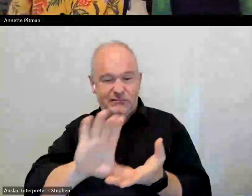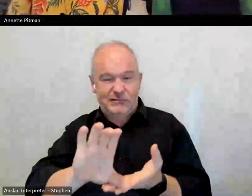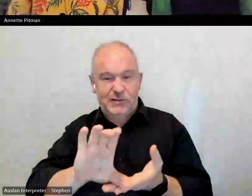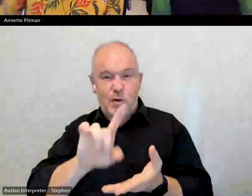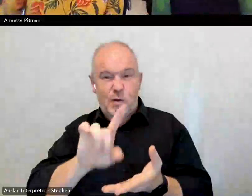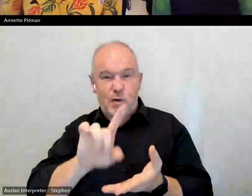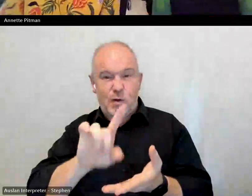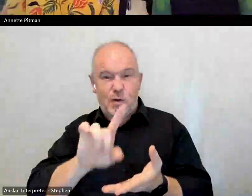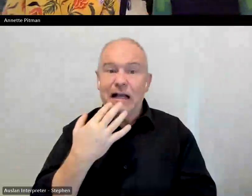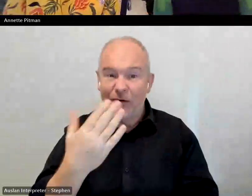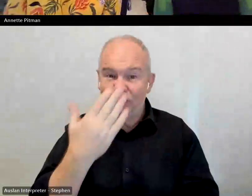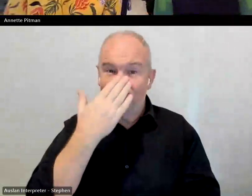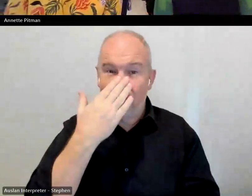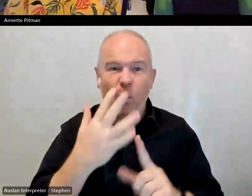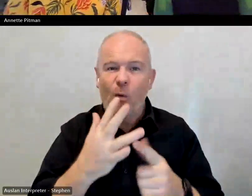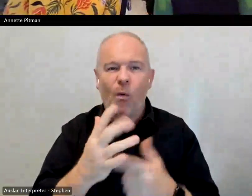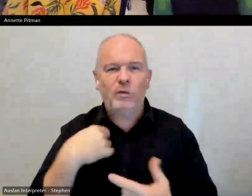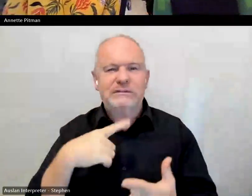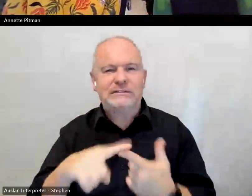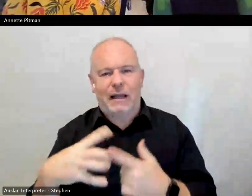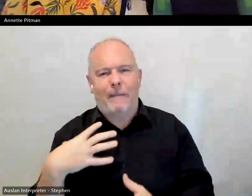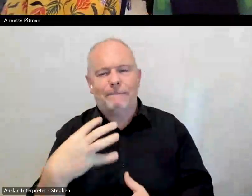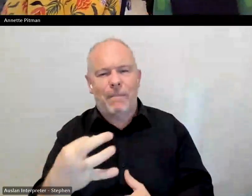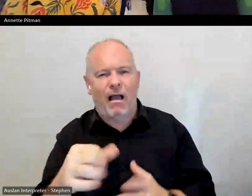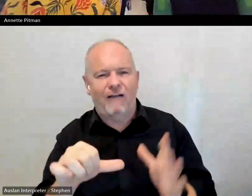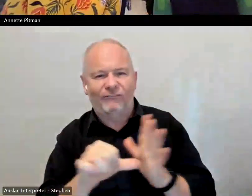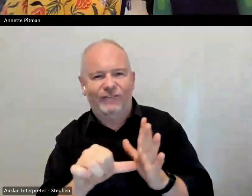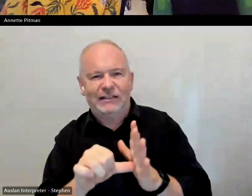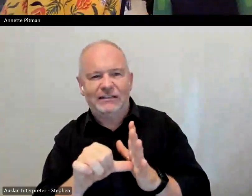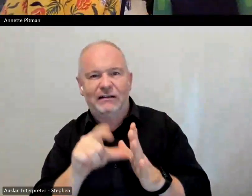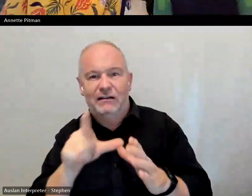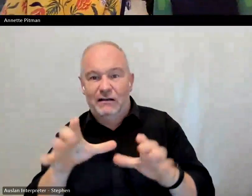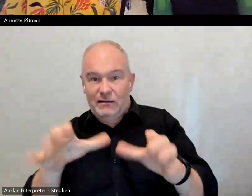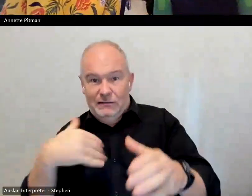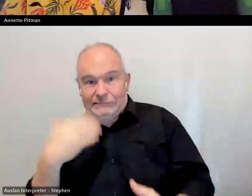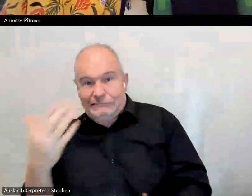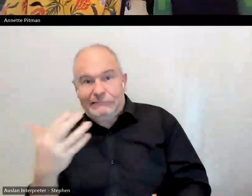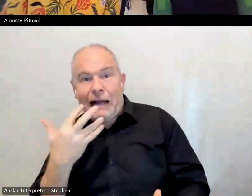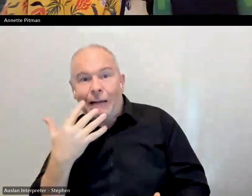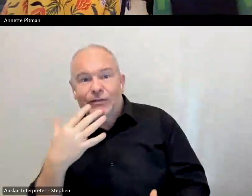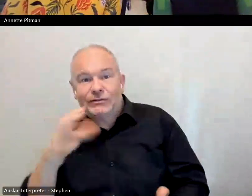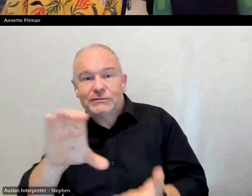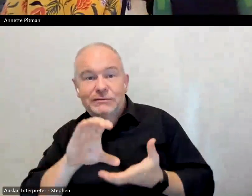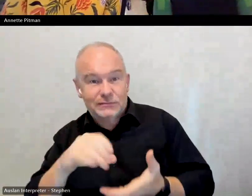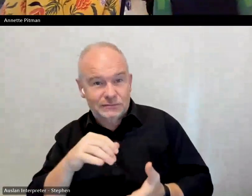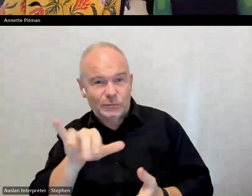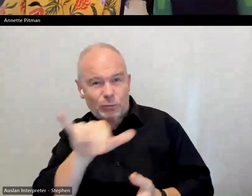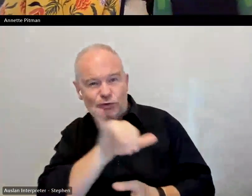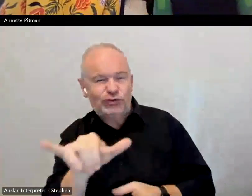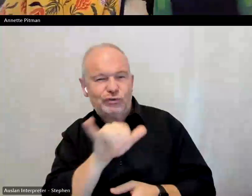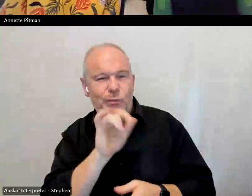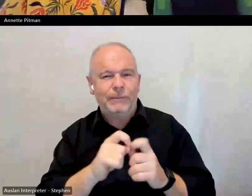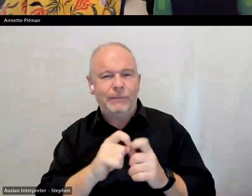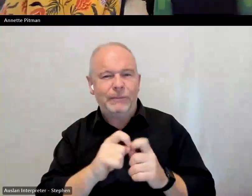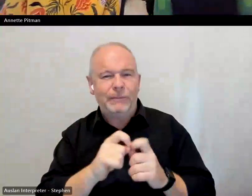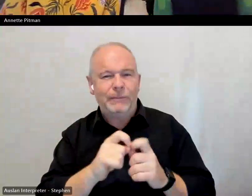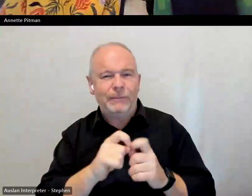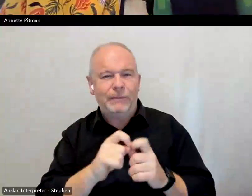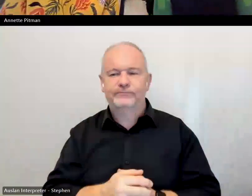will we still be applying for funds from a pot that we don't know how much it is?